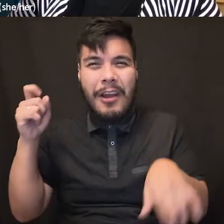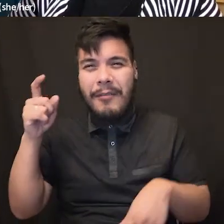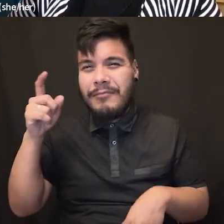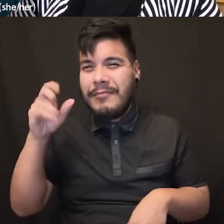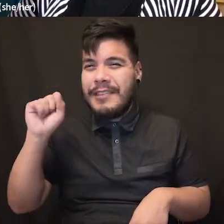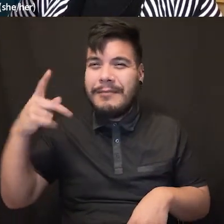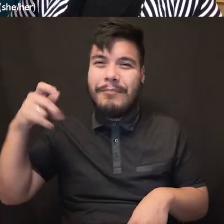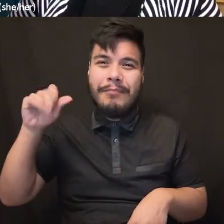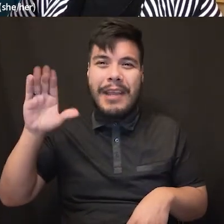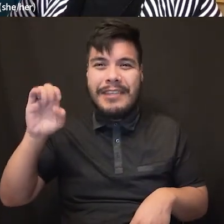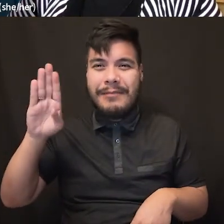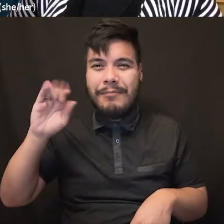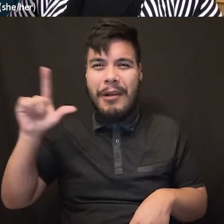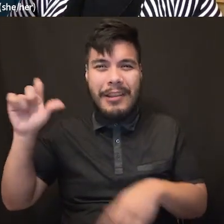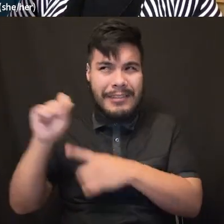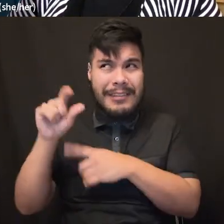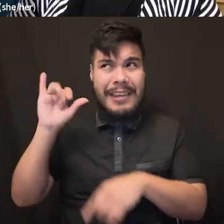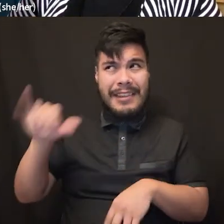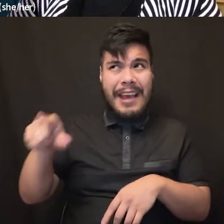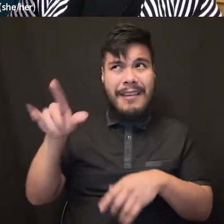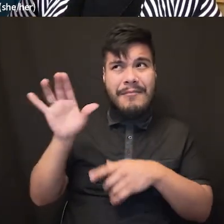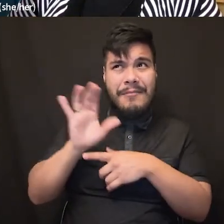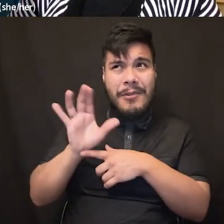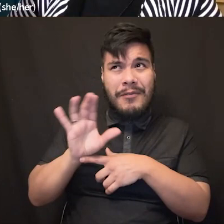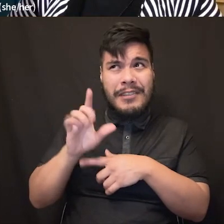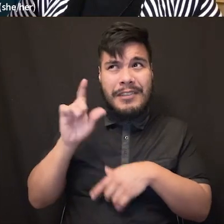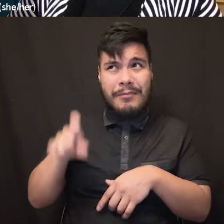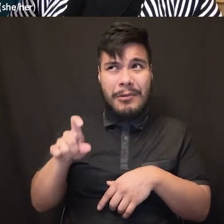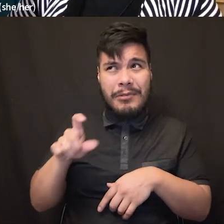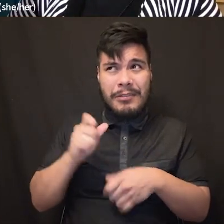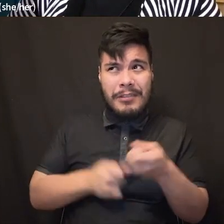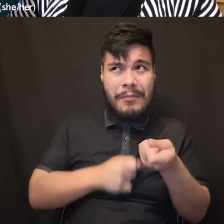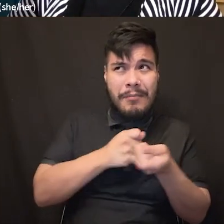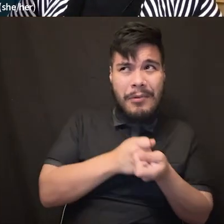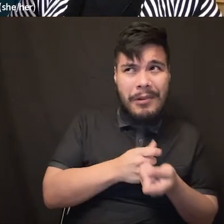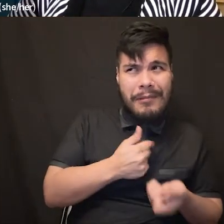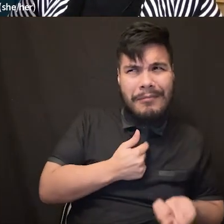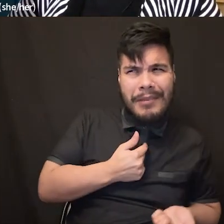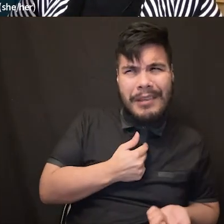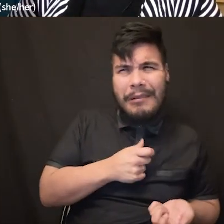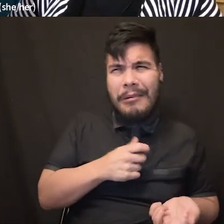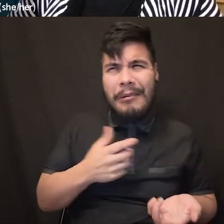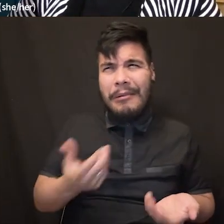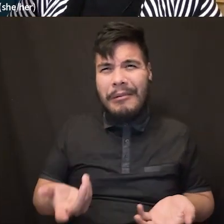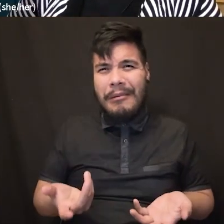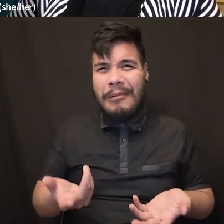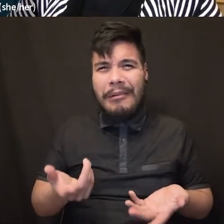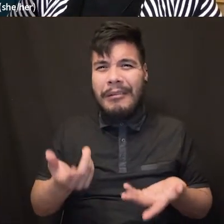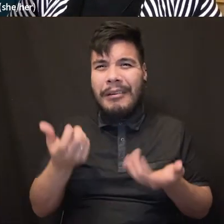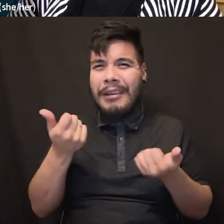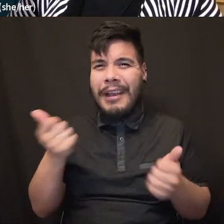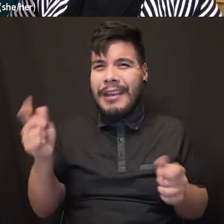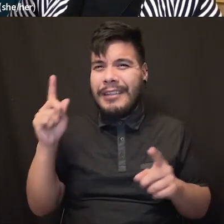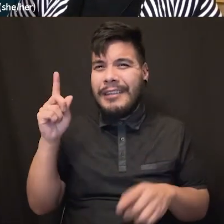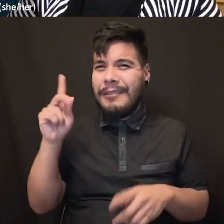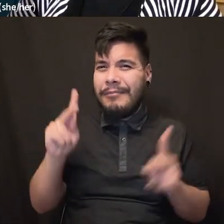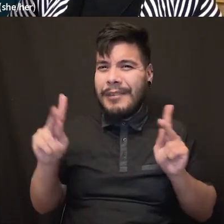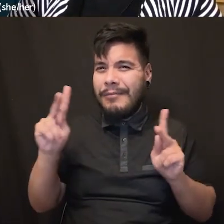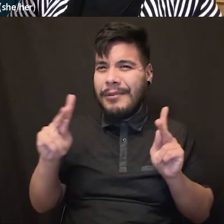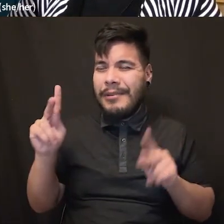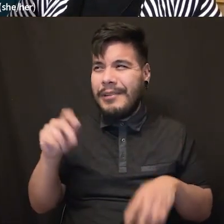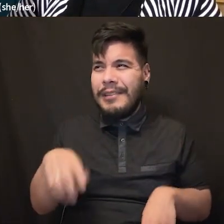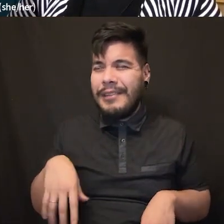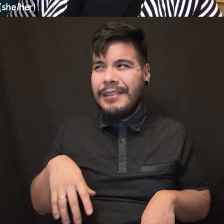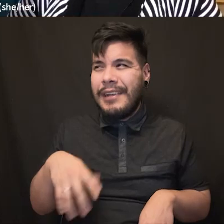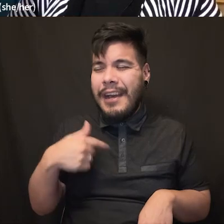like, is this movie supposed to be on my side? Like, there's, or any of the people that I've known, like,